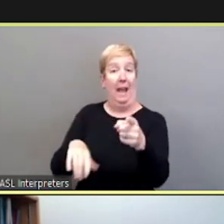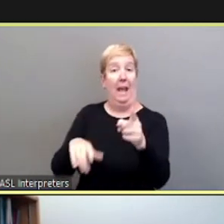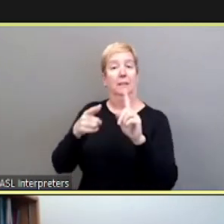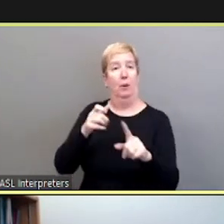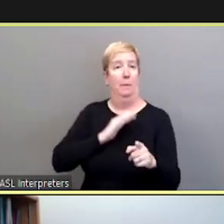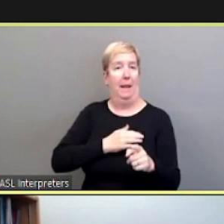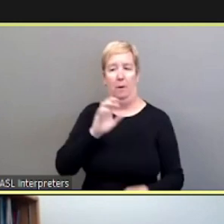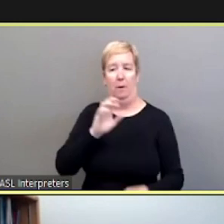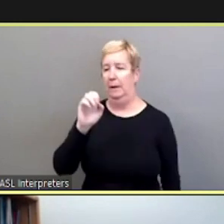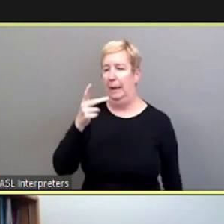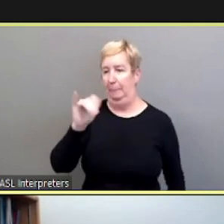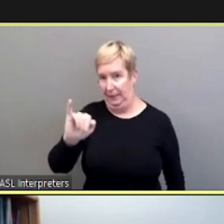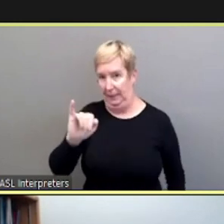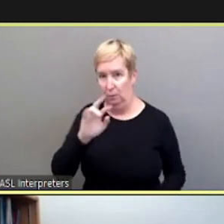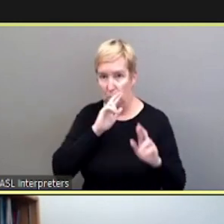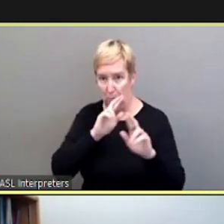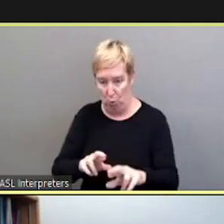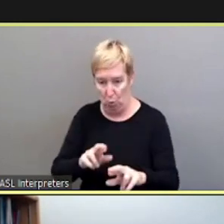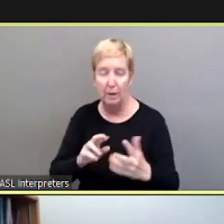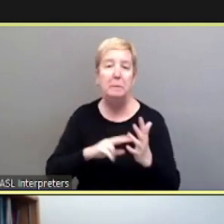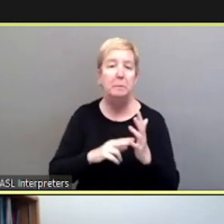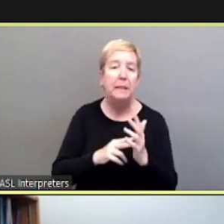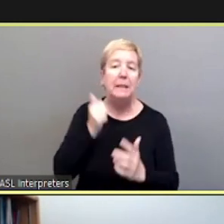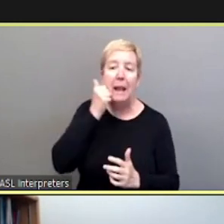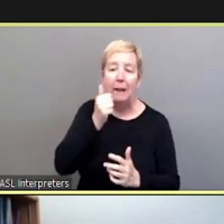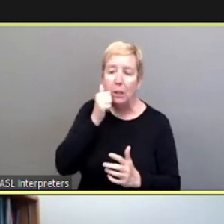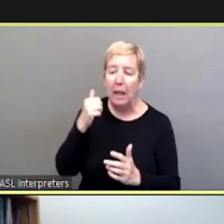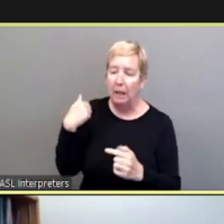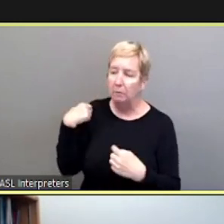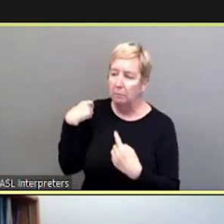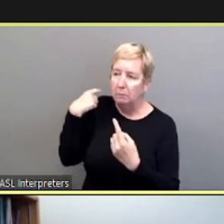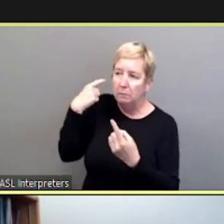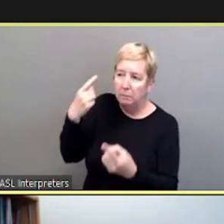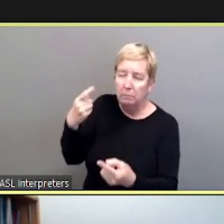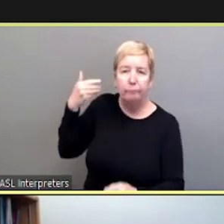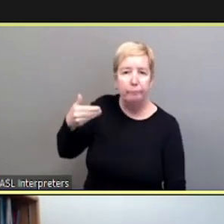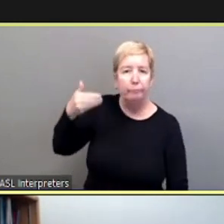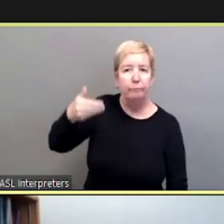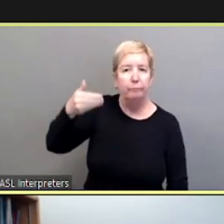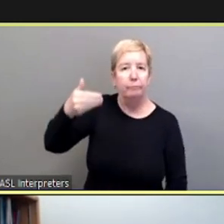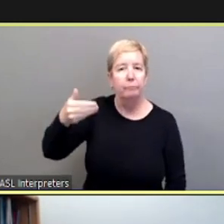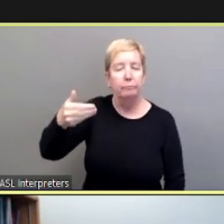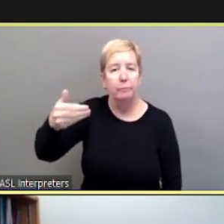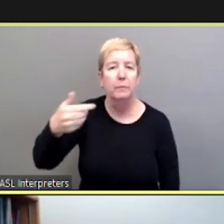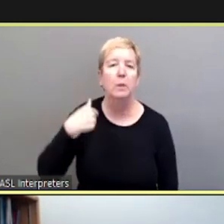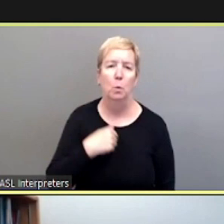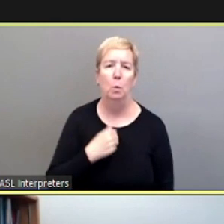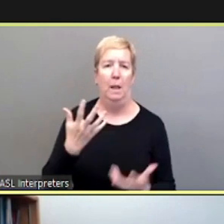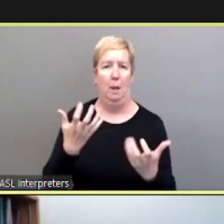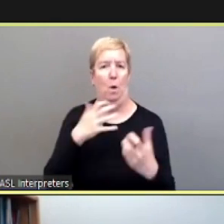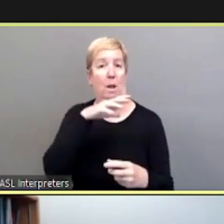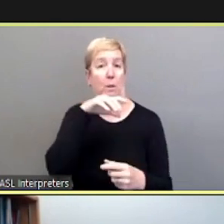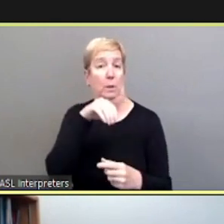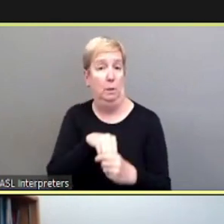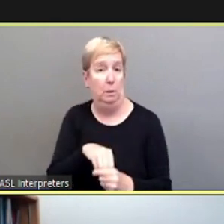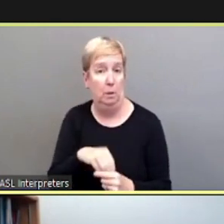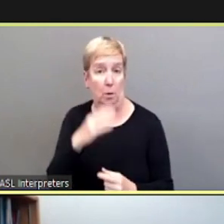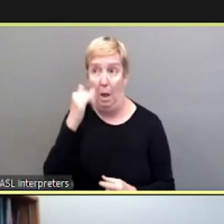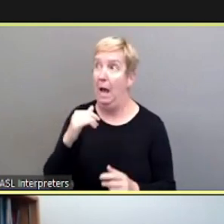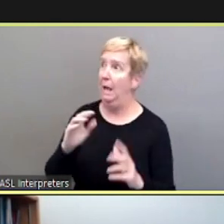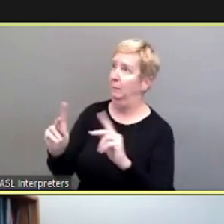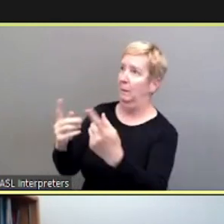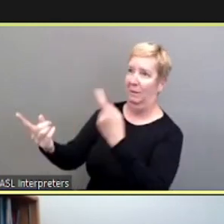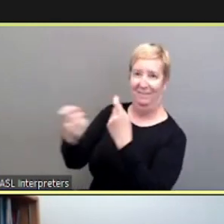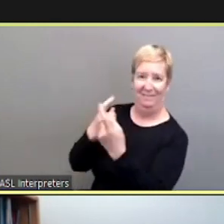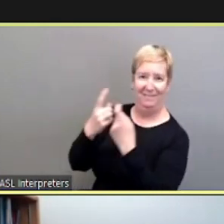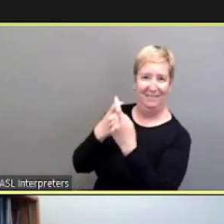at daily case rates over time. We wanted to include some of this data because we have been receiving a lot of